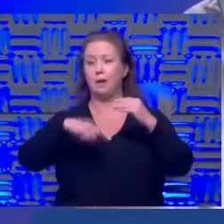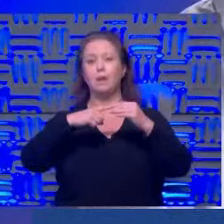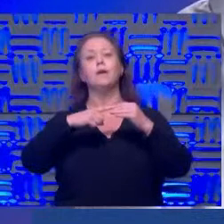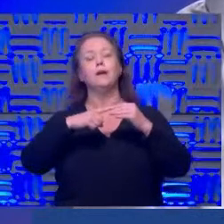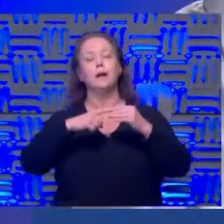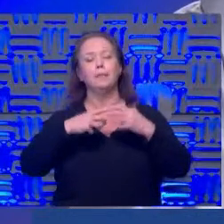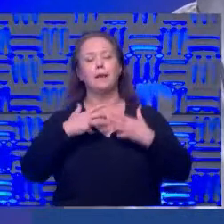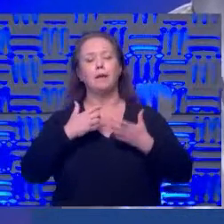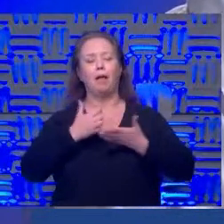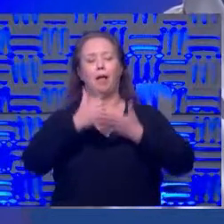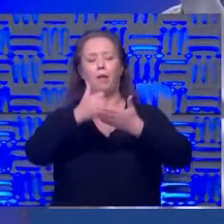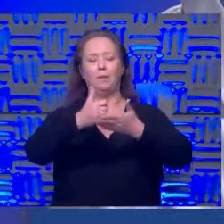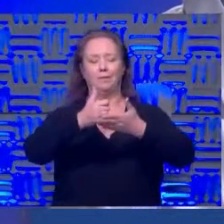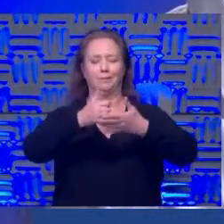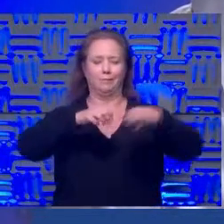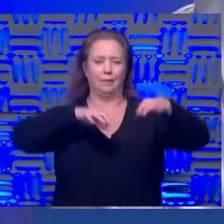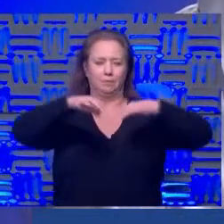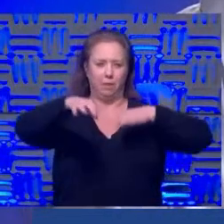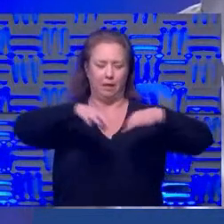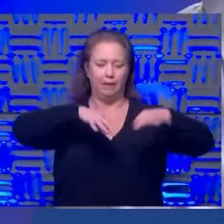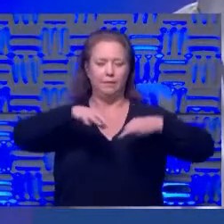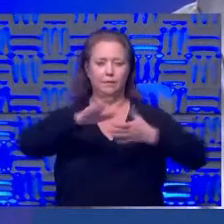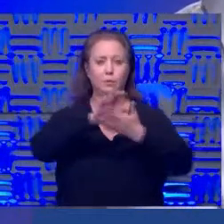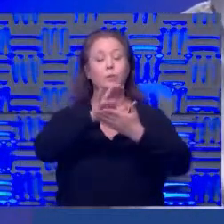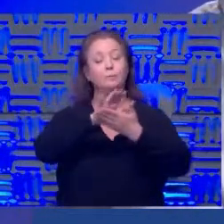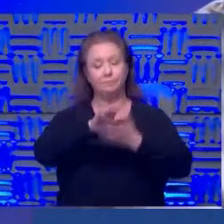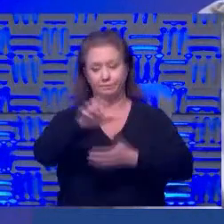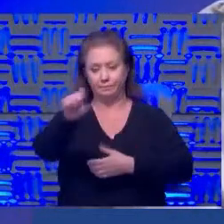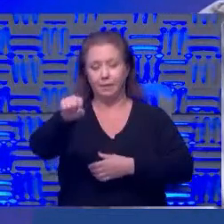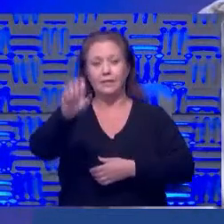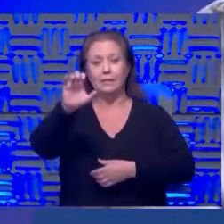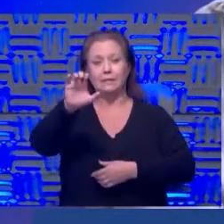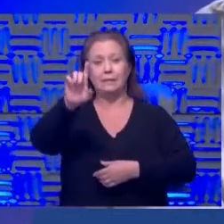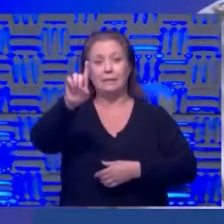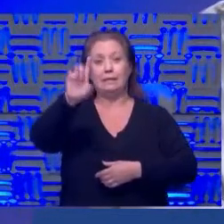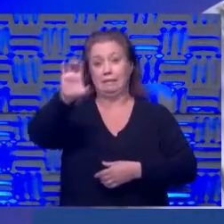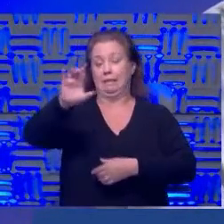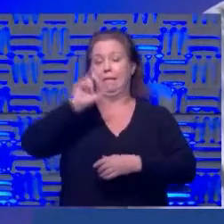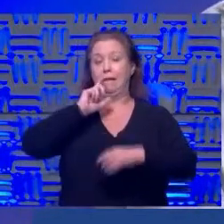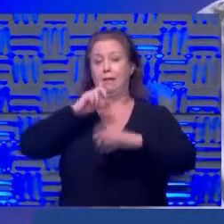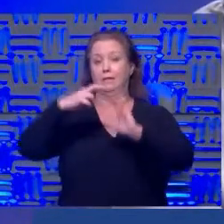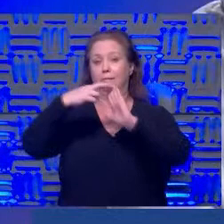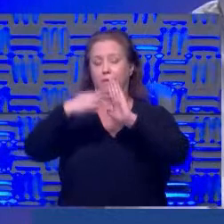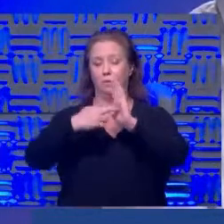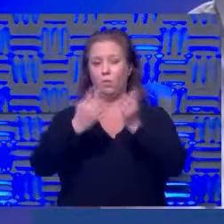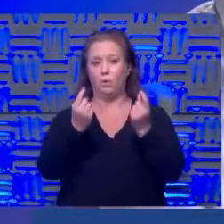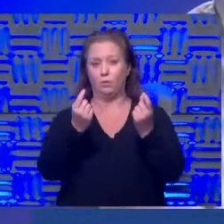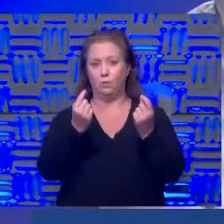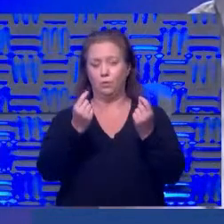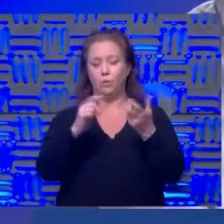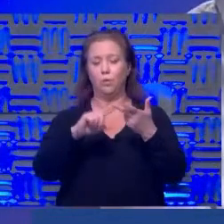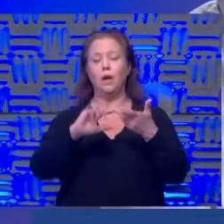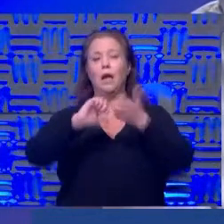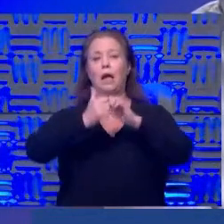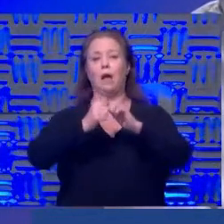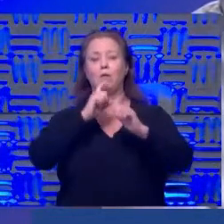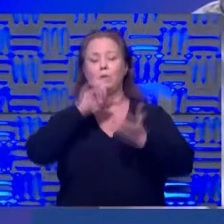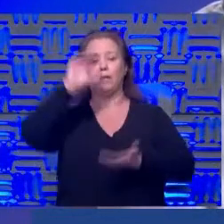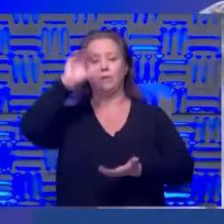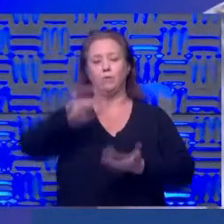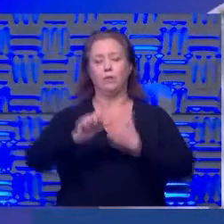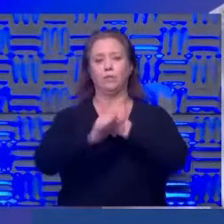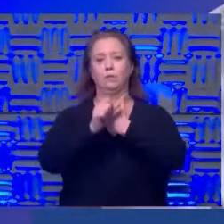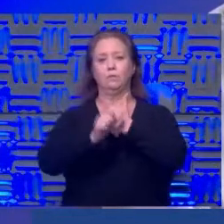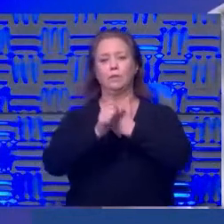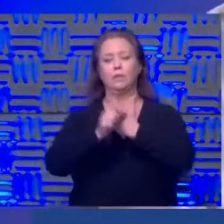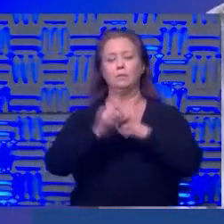that'll help us illustrate those different aspects. Yeah, there is guidance on the CDC for really, what to do, how to really decrease the risk